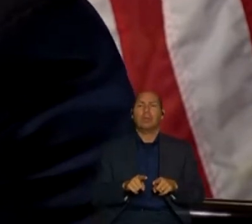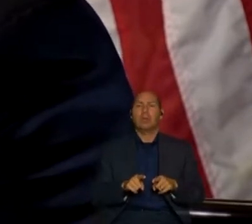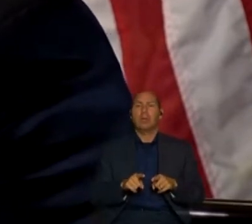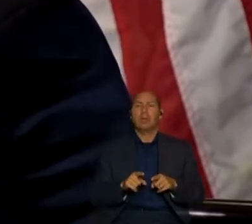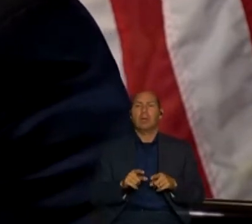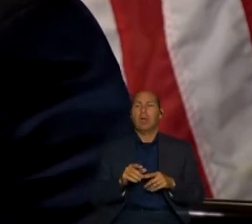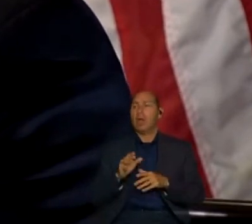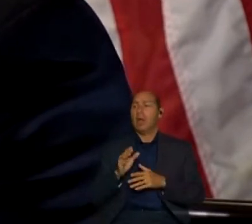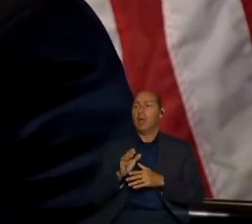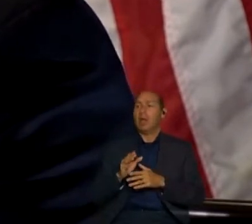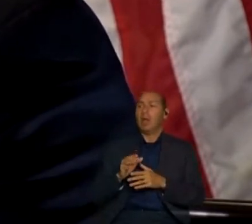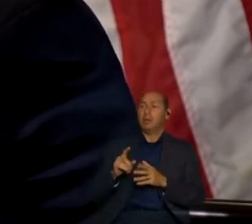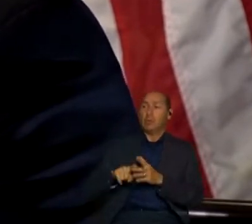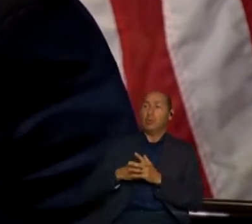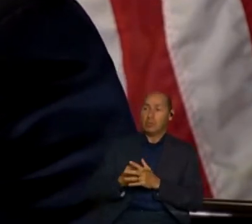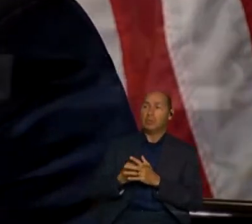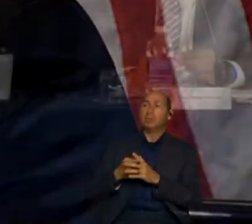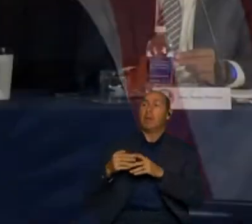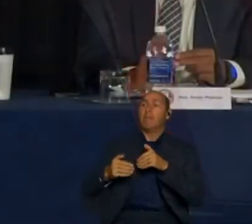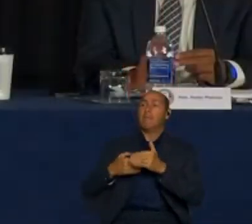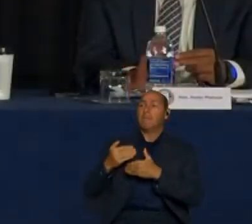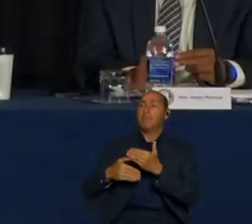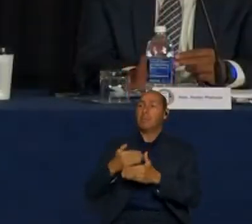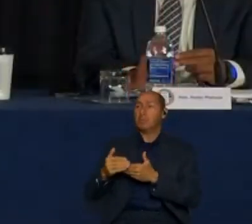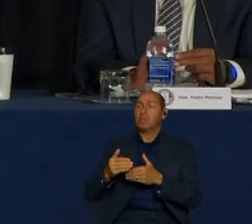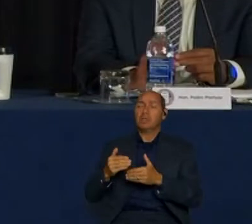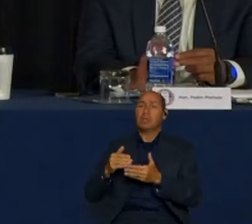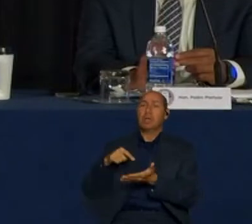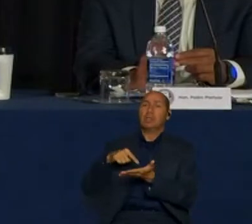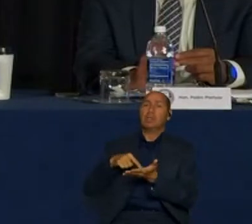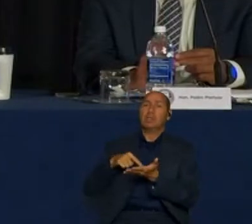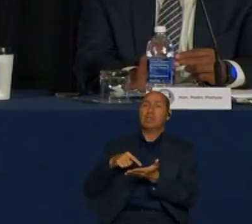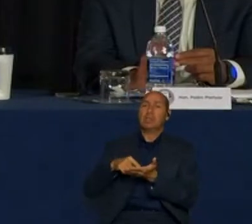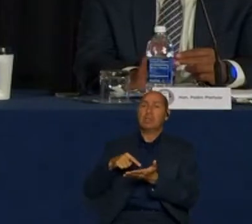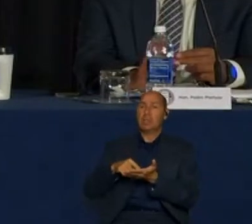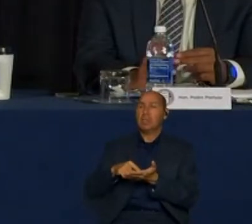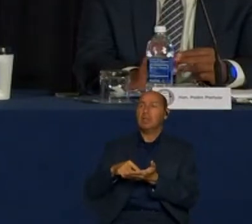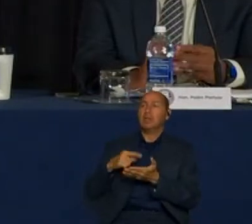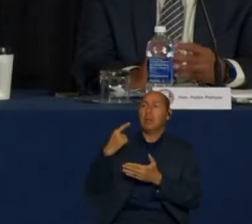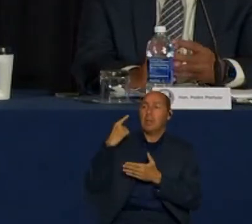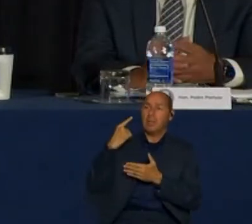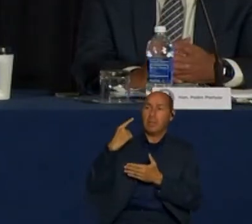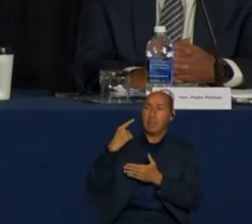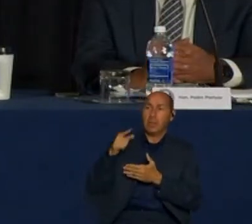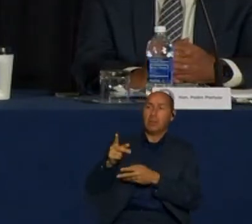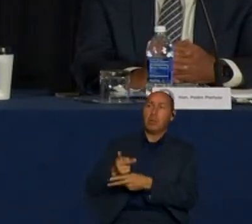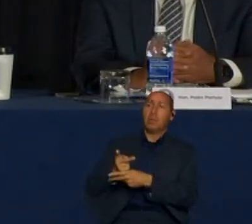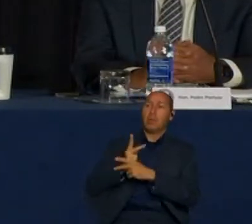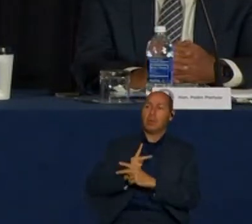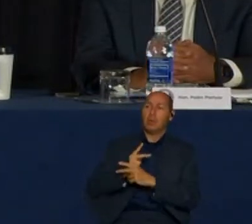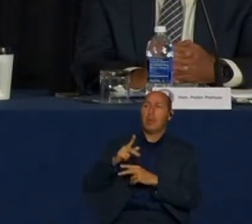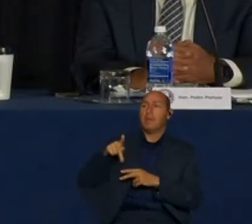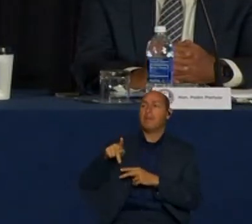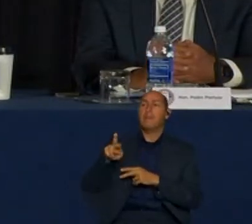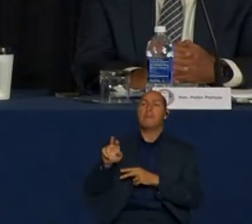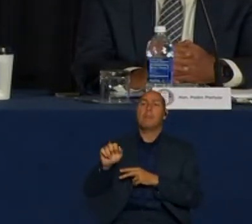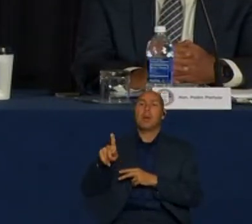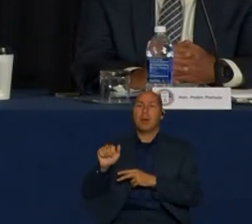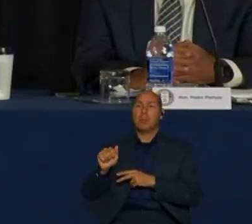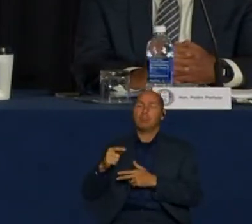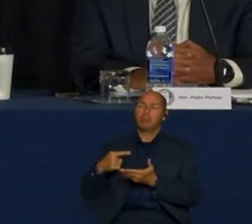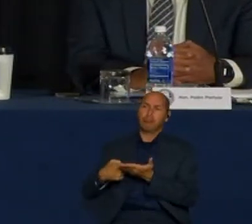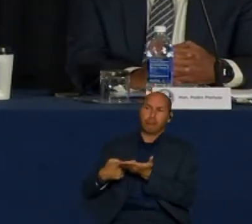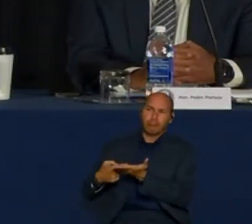over the restructuring of PREPA's debt and resumed litigation against the PREPA bondholders.